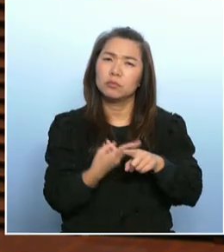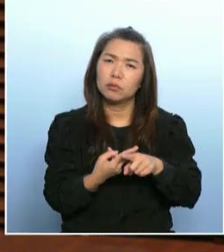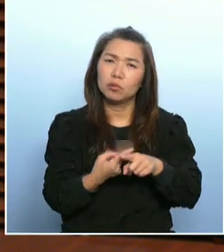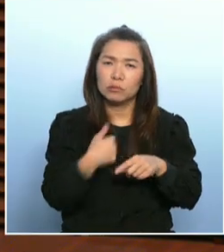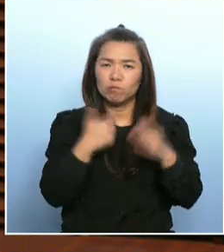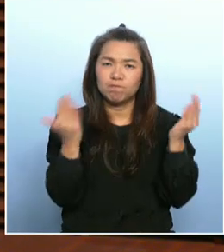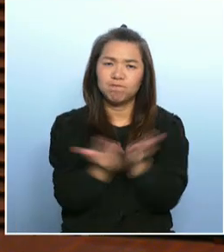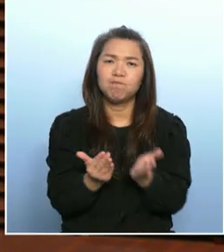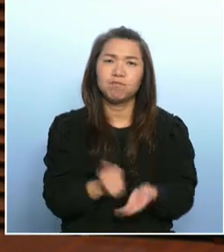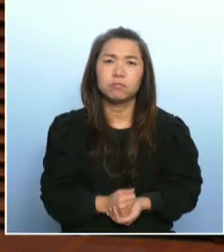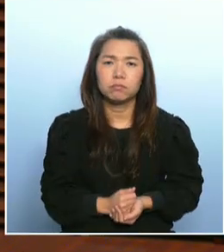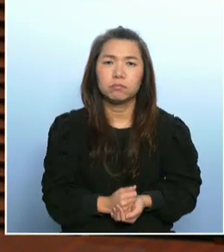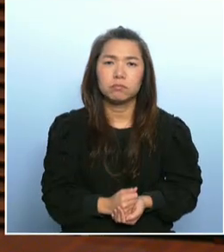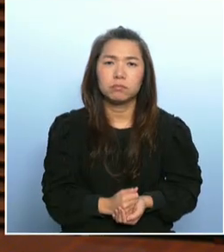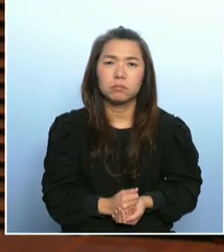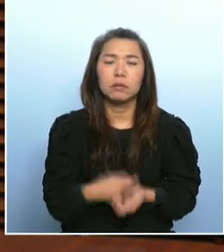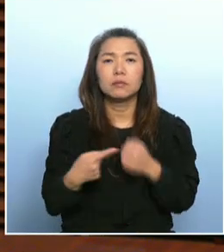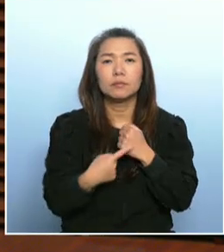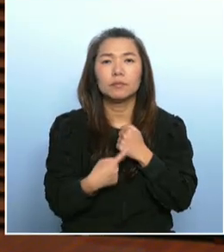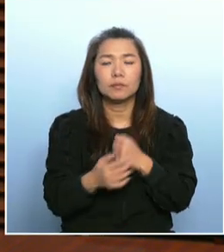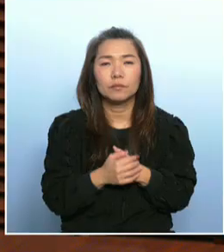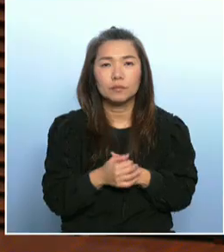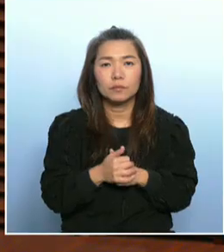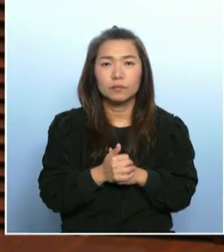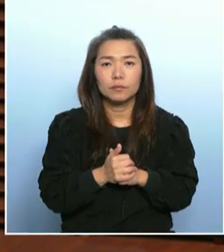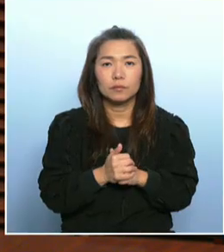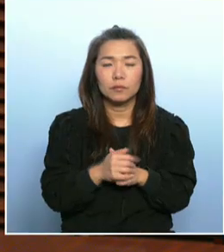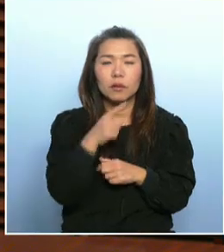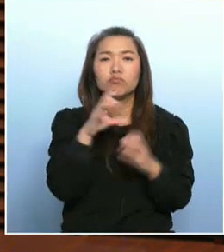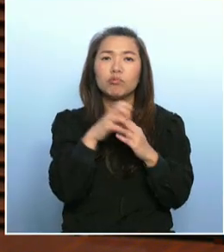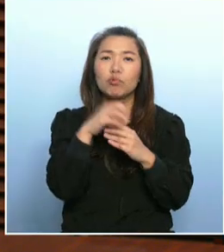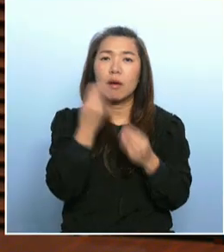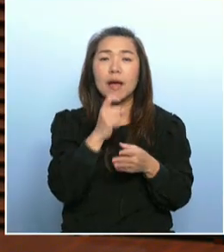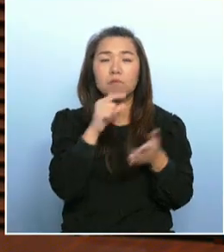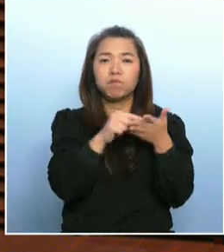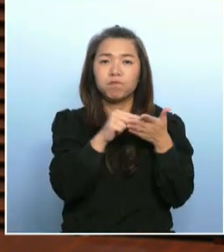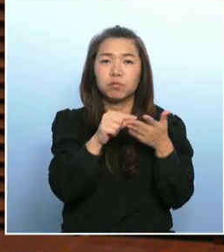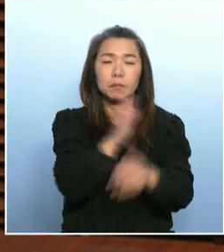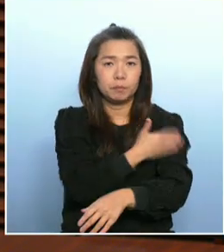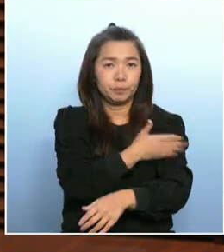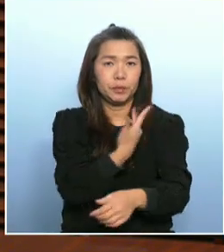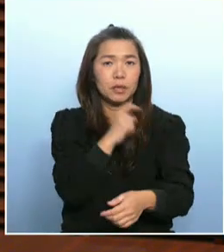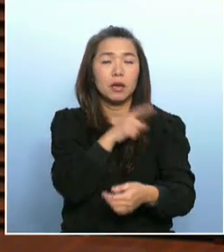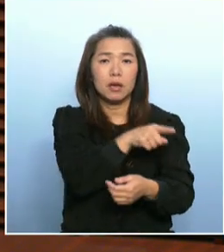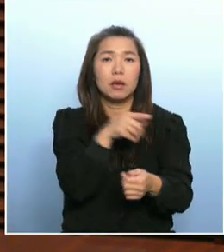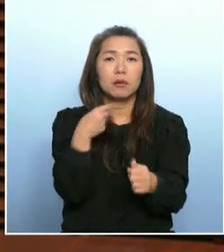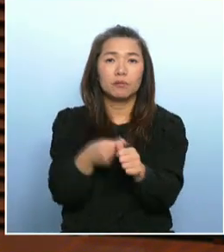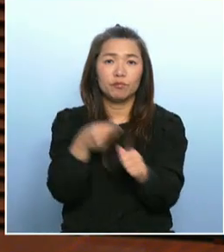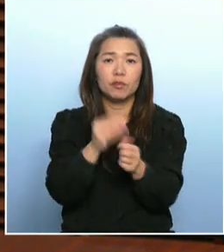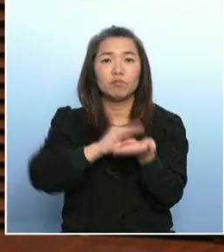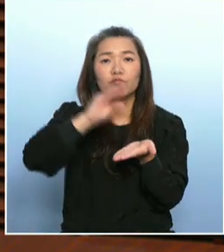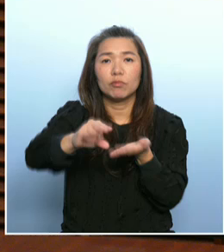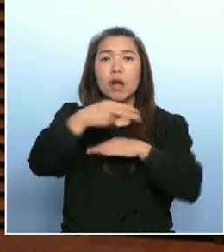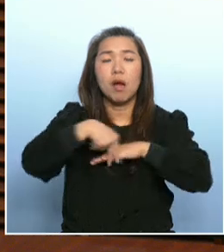We need to ensure the quality of manpower that is imported. The SWD